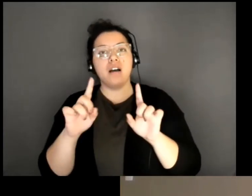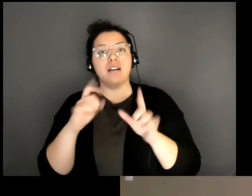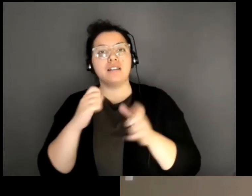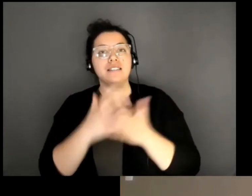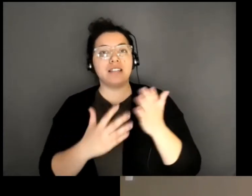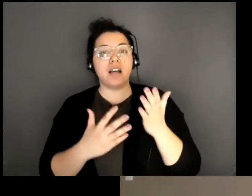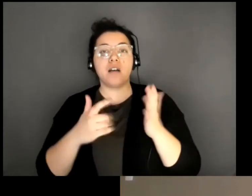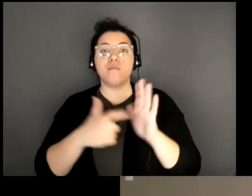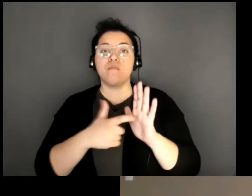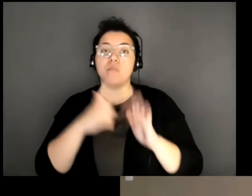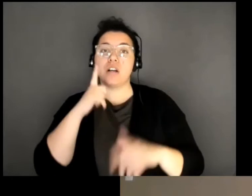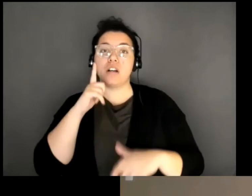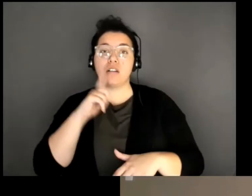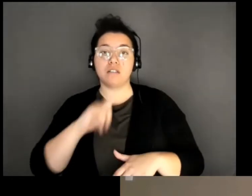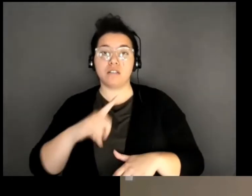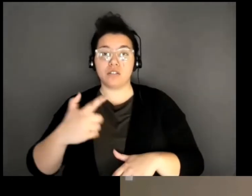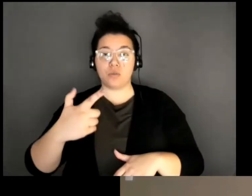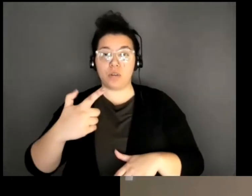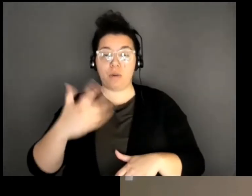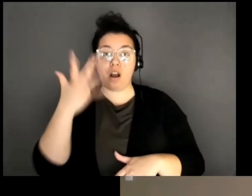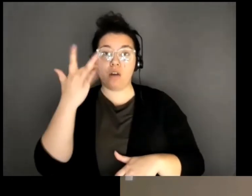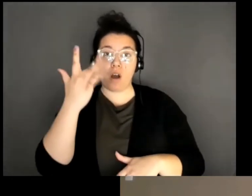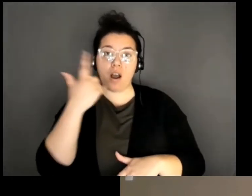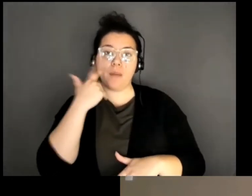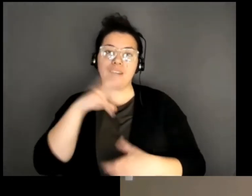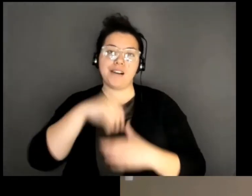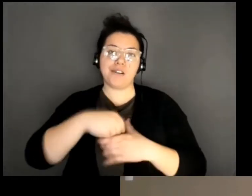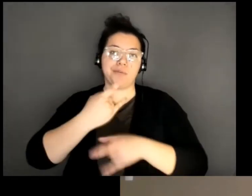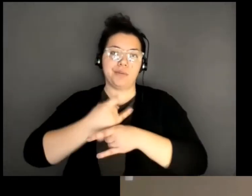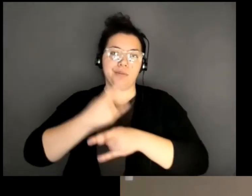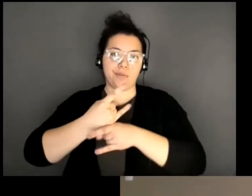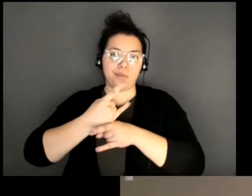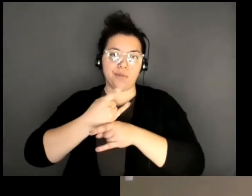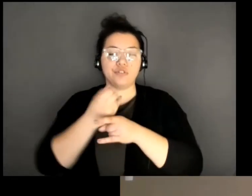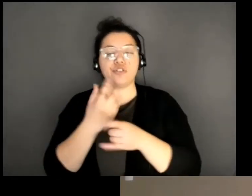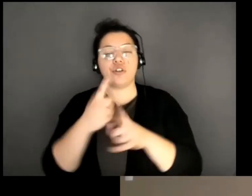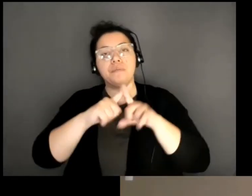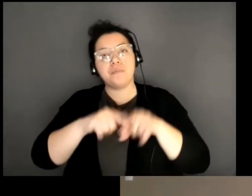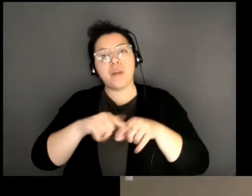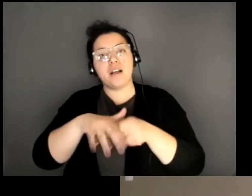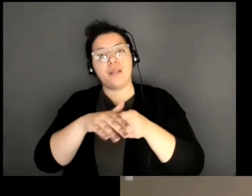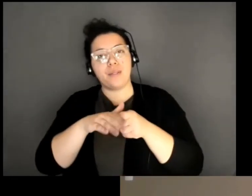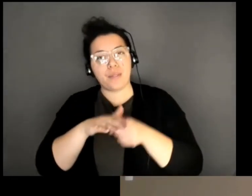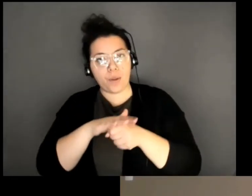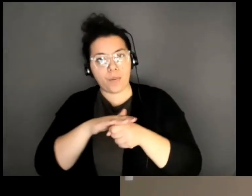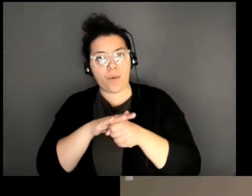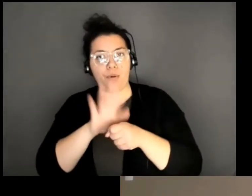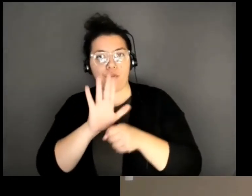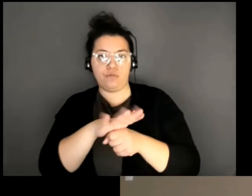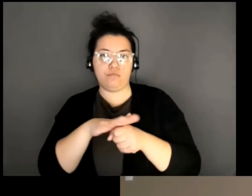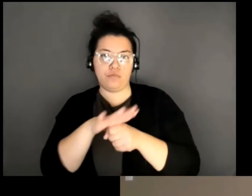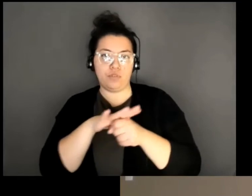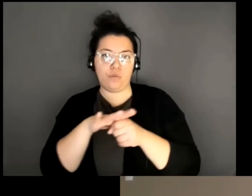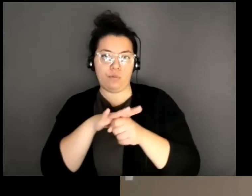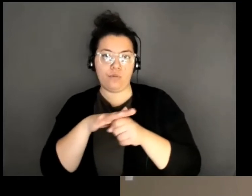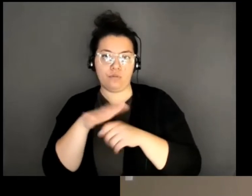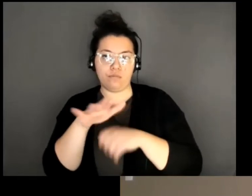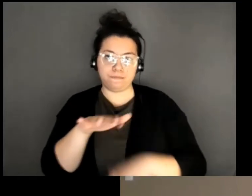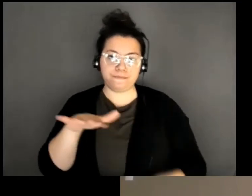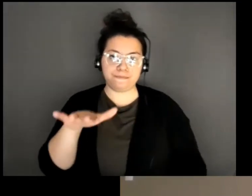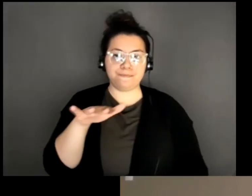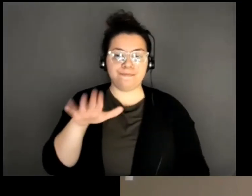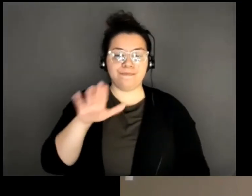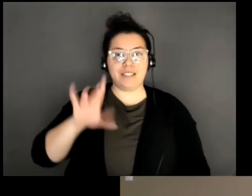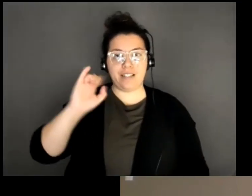21. But again, a lot of it depends on the rules, the laws in your local jurisdiction govern a